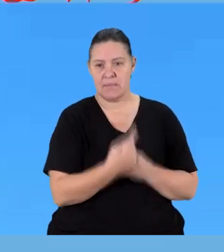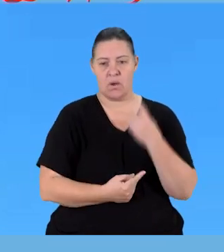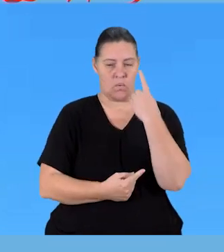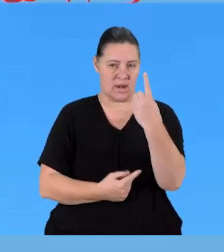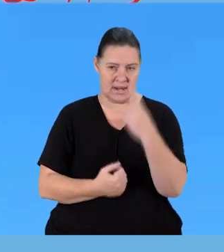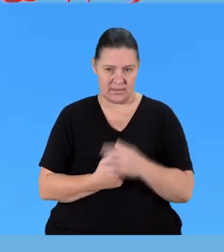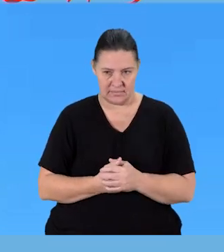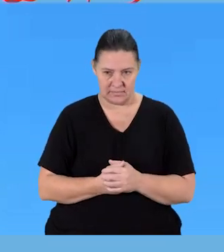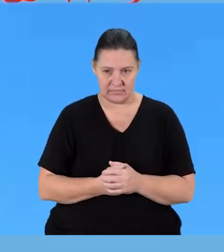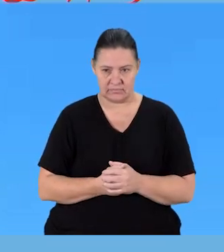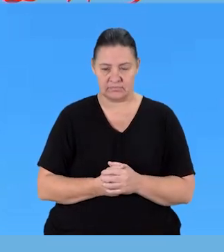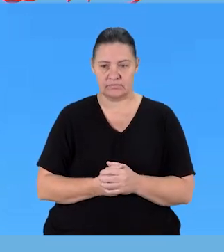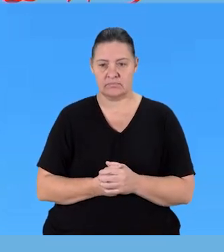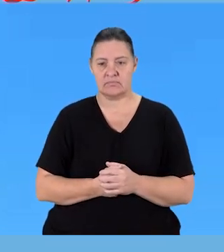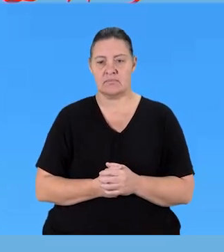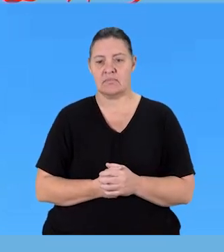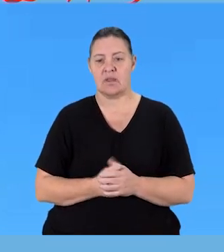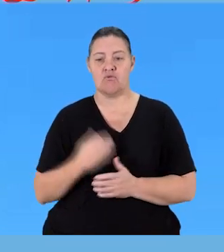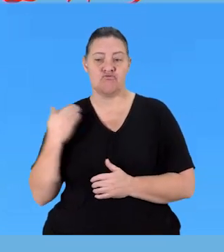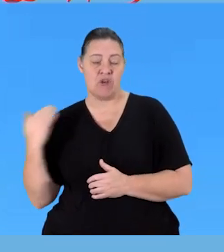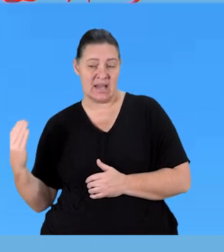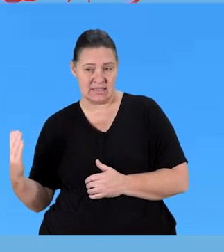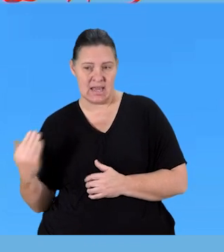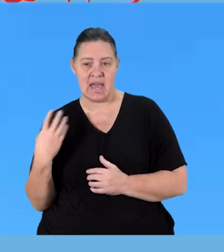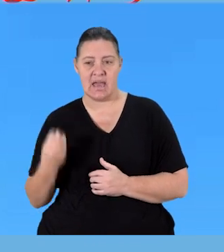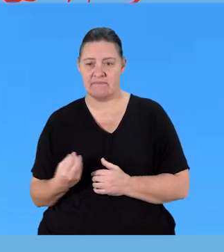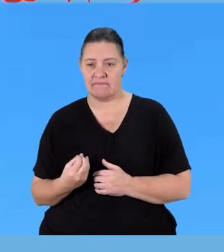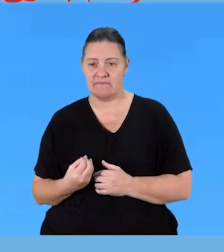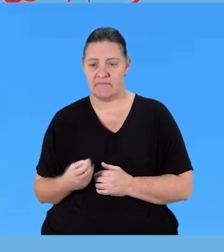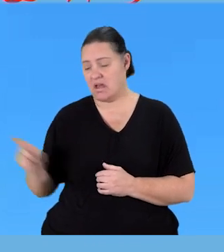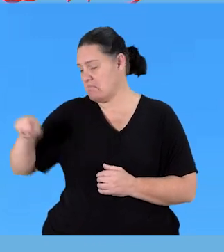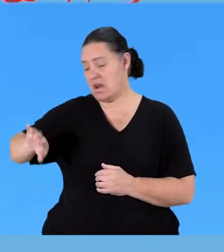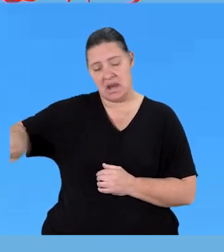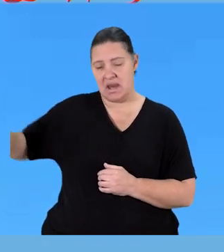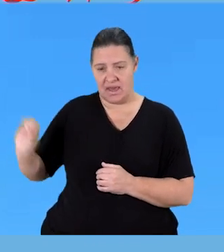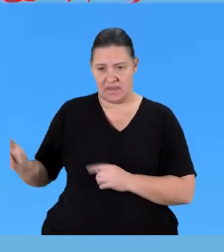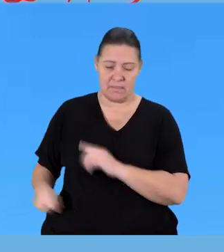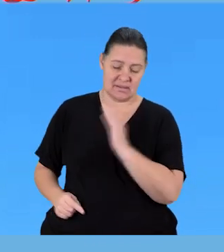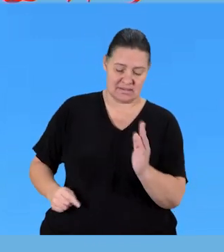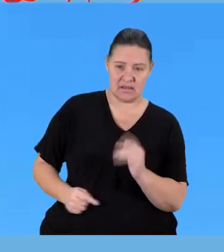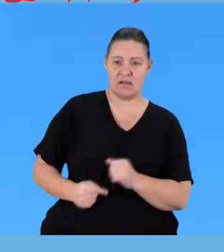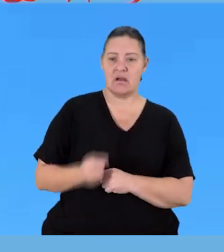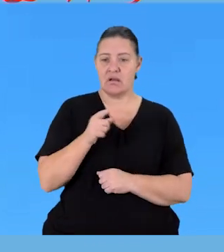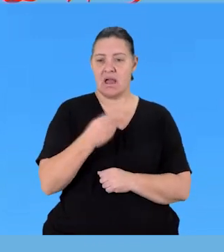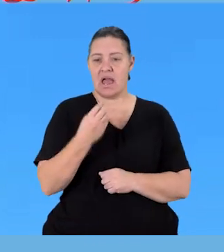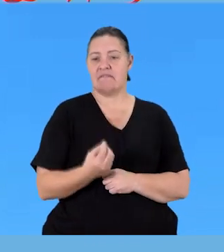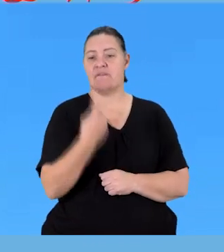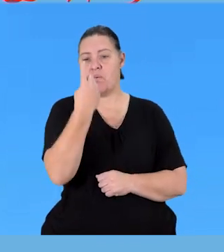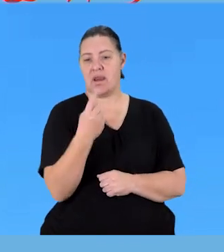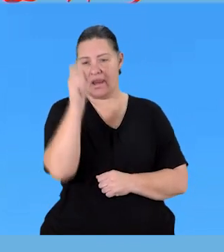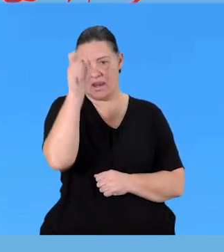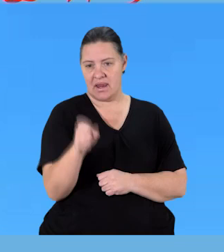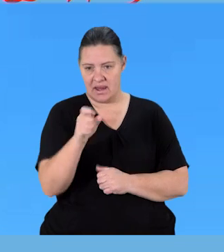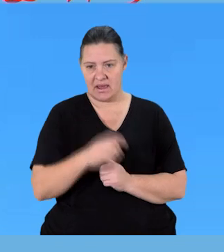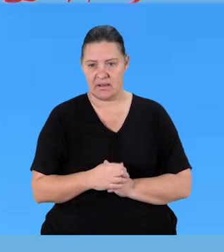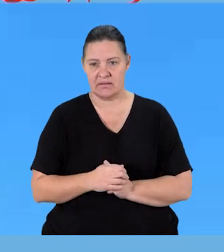1 carbon. Right-hand side, we don't have carbons here, and our carbon on this compound, the calcium